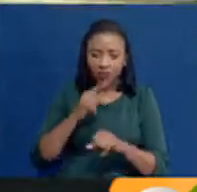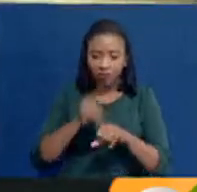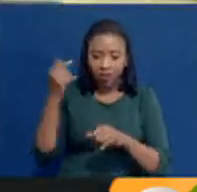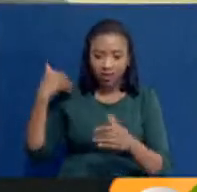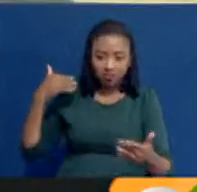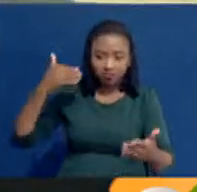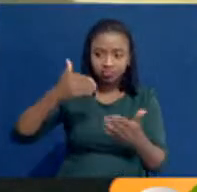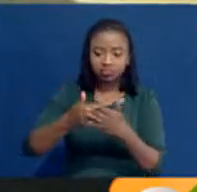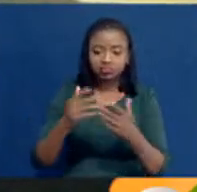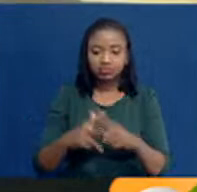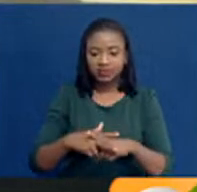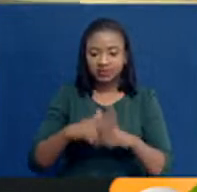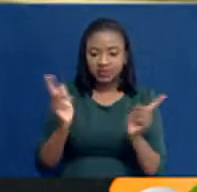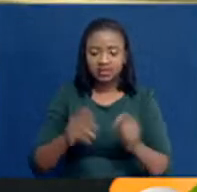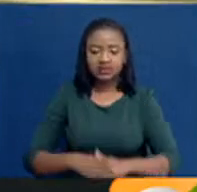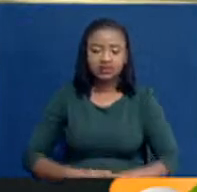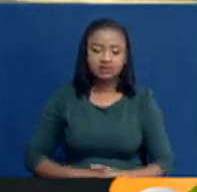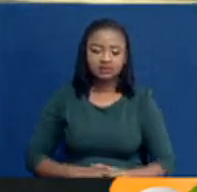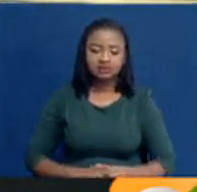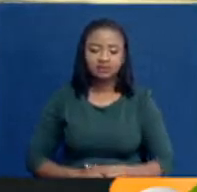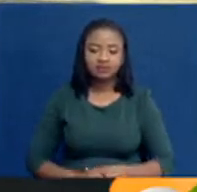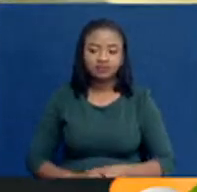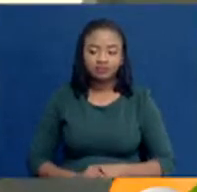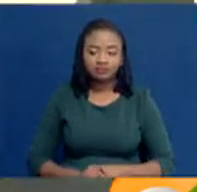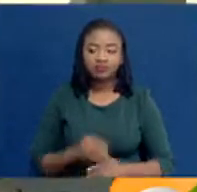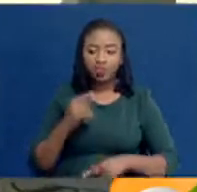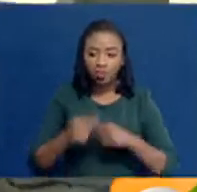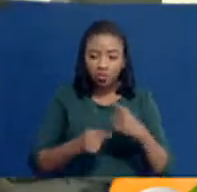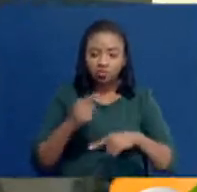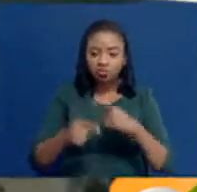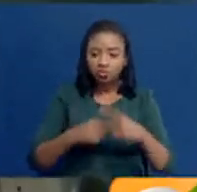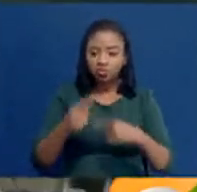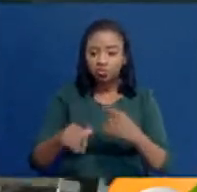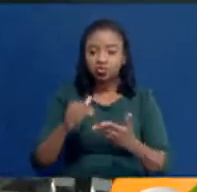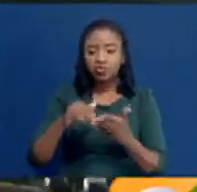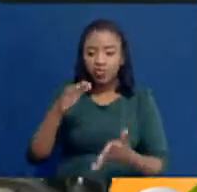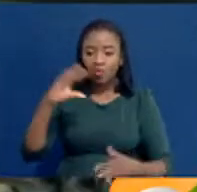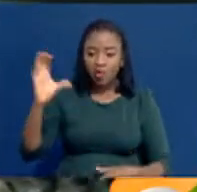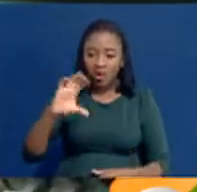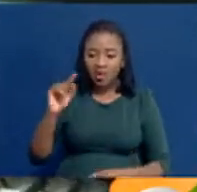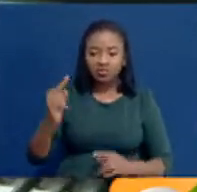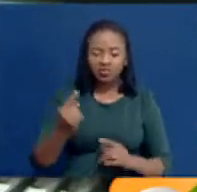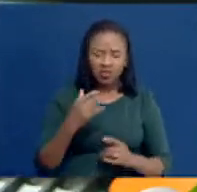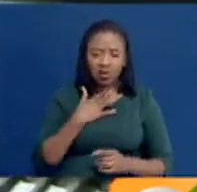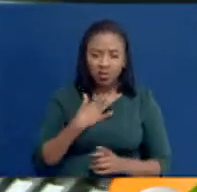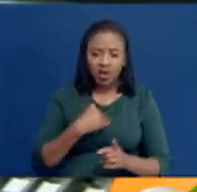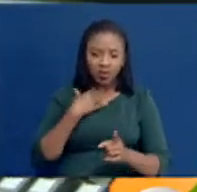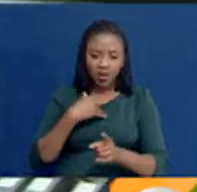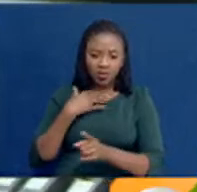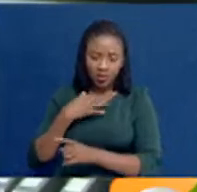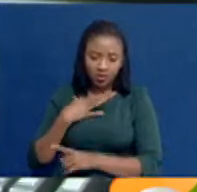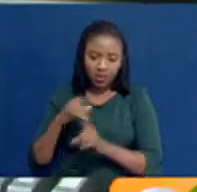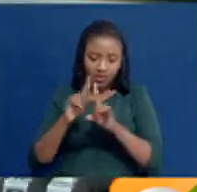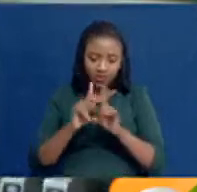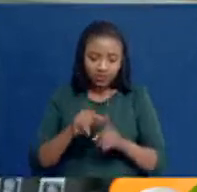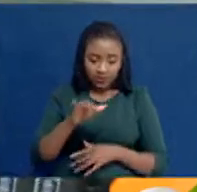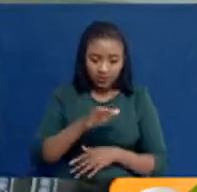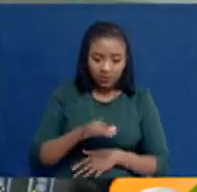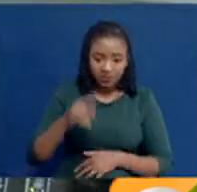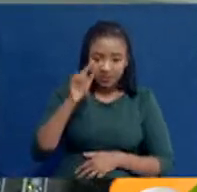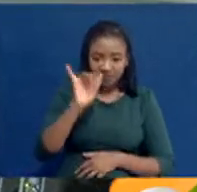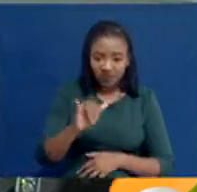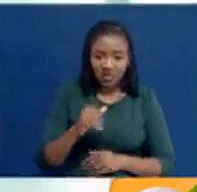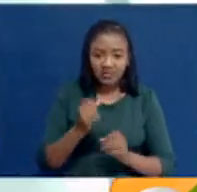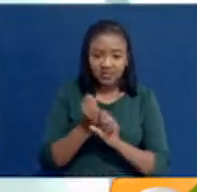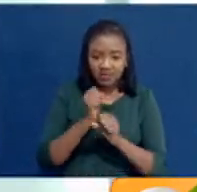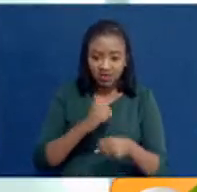has seen steady growth with time. More clients keep coming, and the space for electronics manufacturing is opening